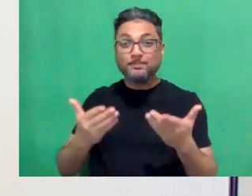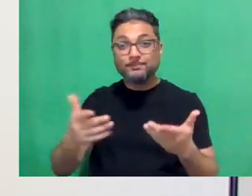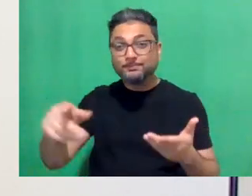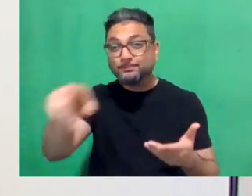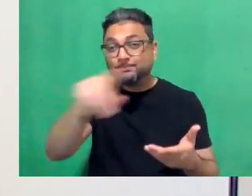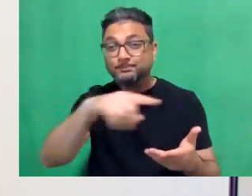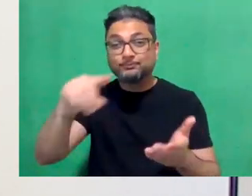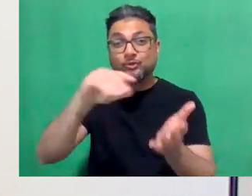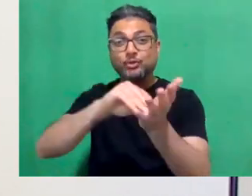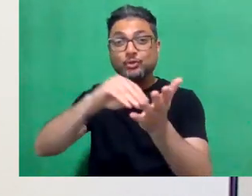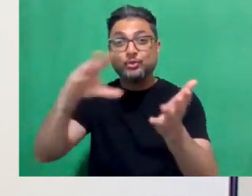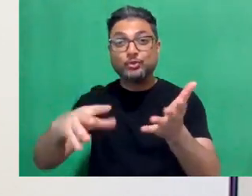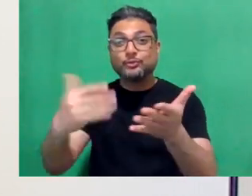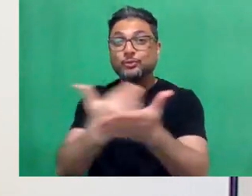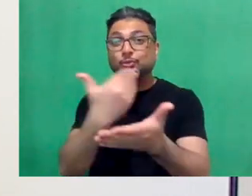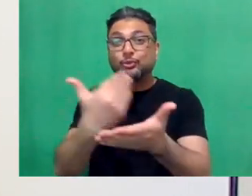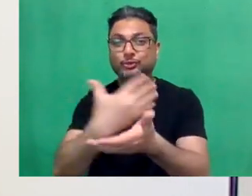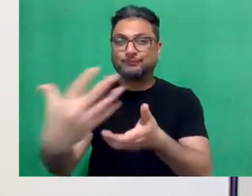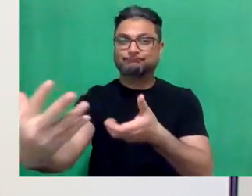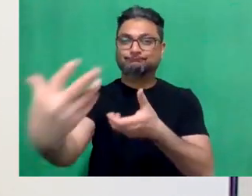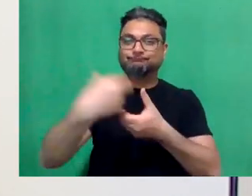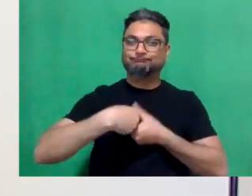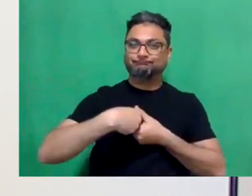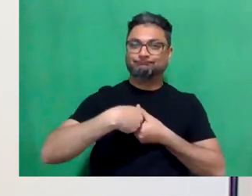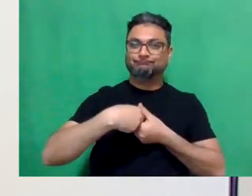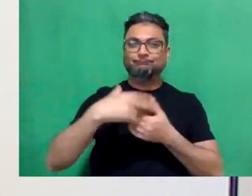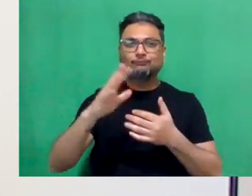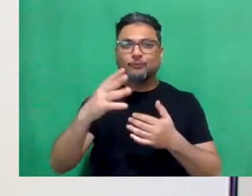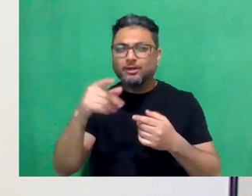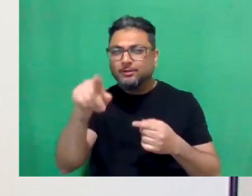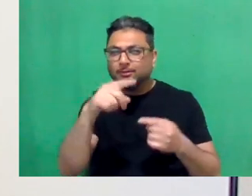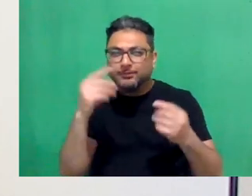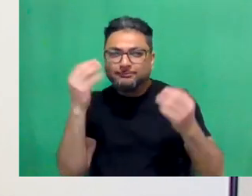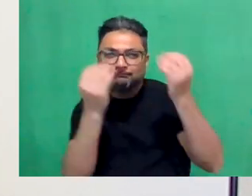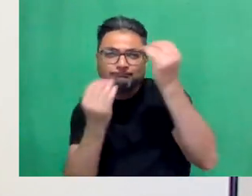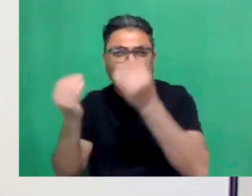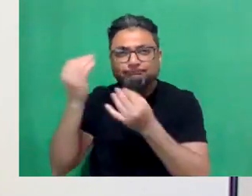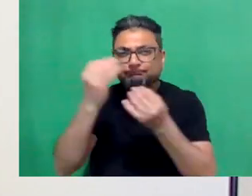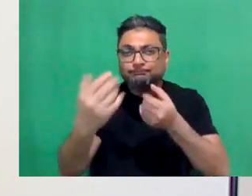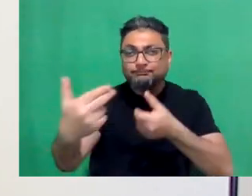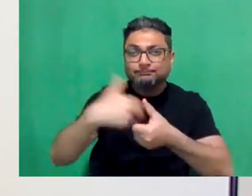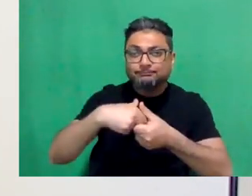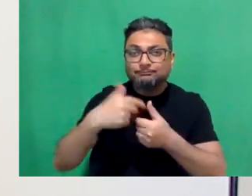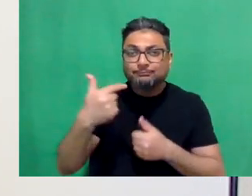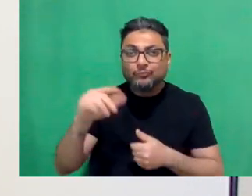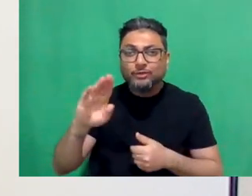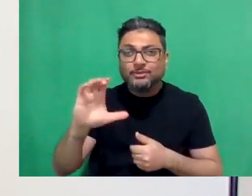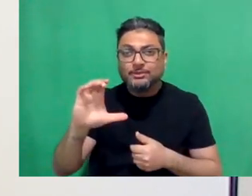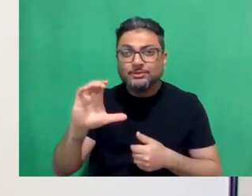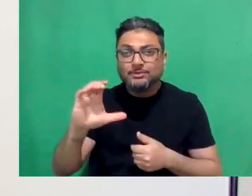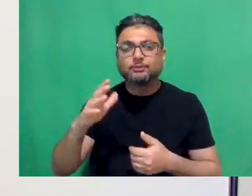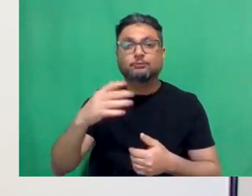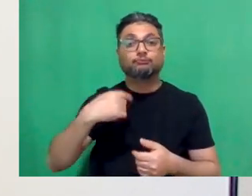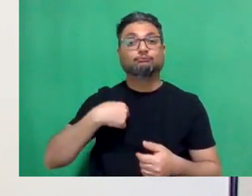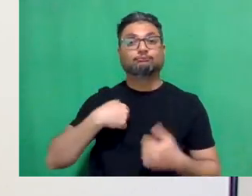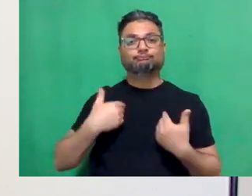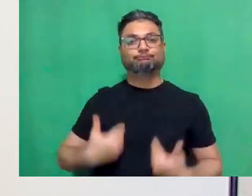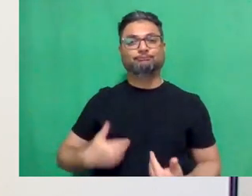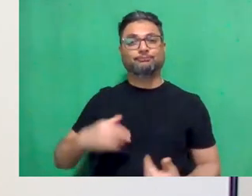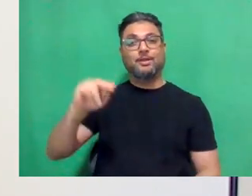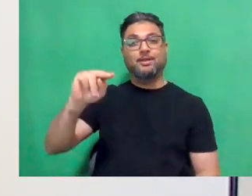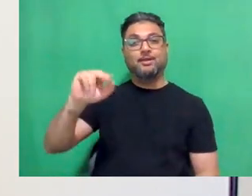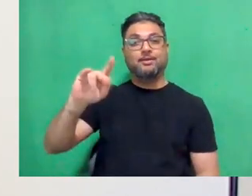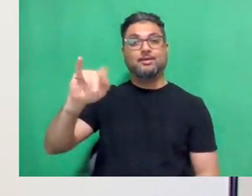returning students, and to those who are thinking of attending George Brown in the future. My name is Akeisha Moody, but you can